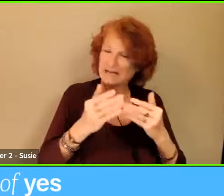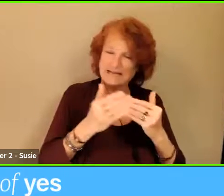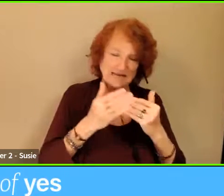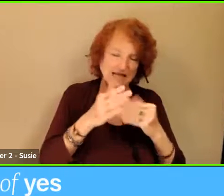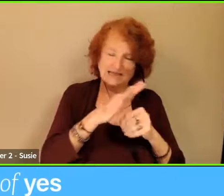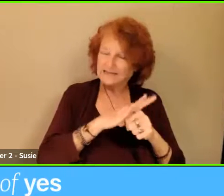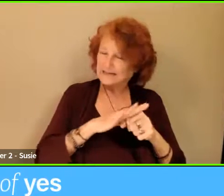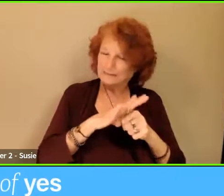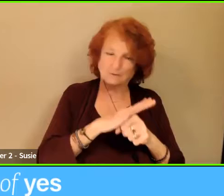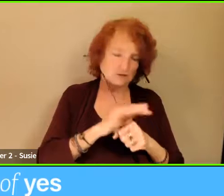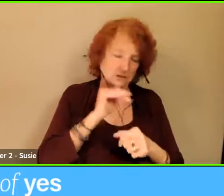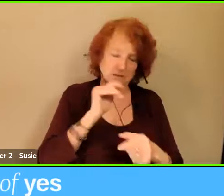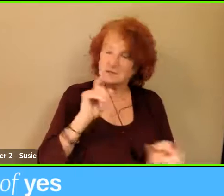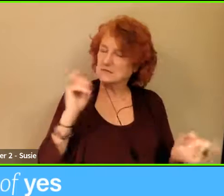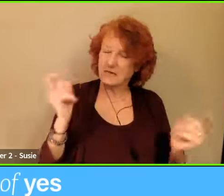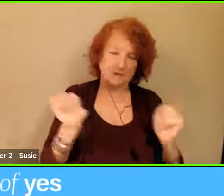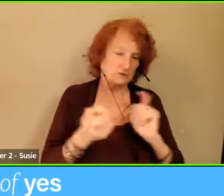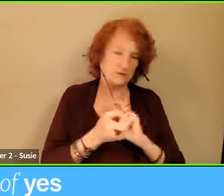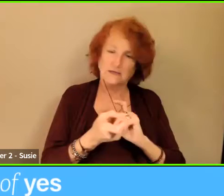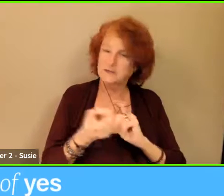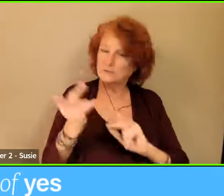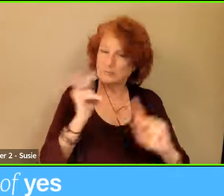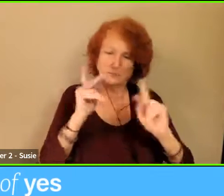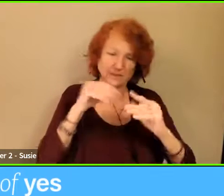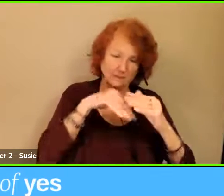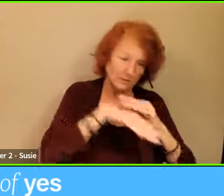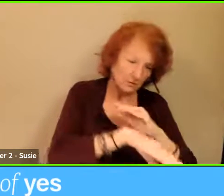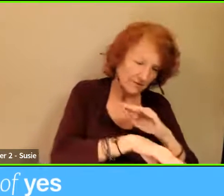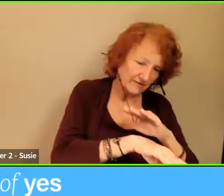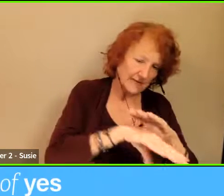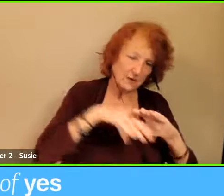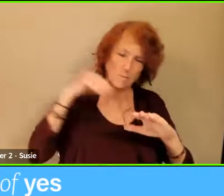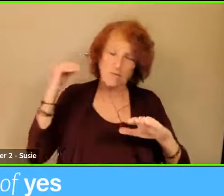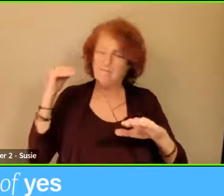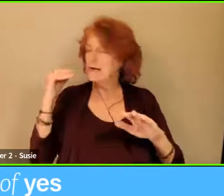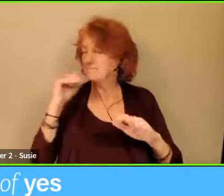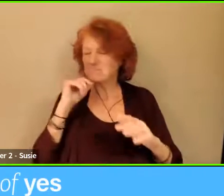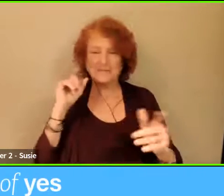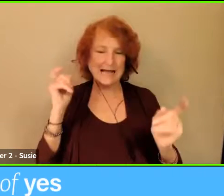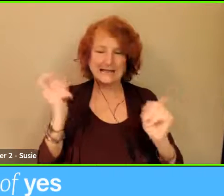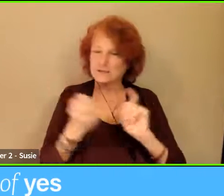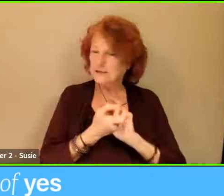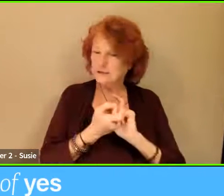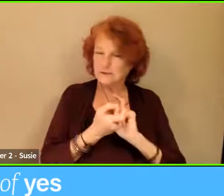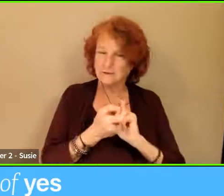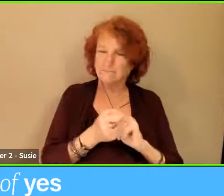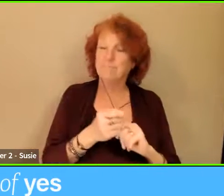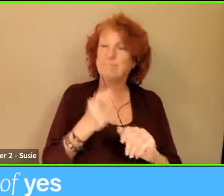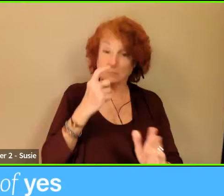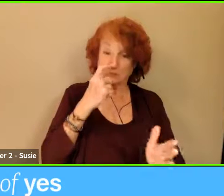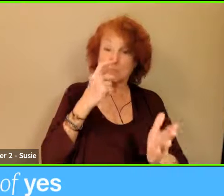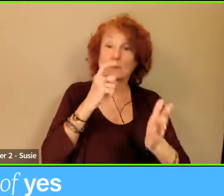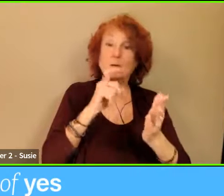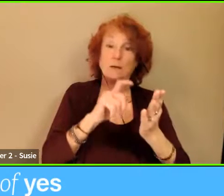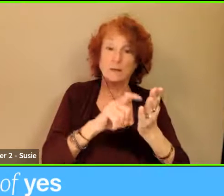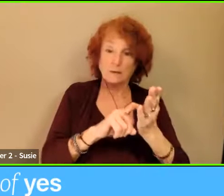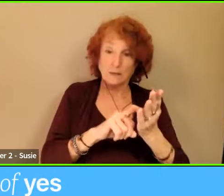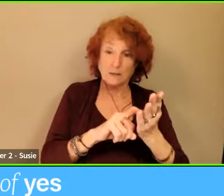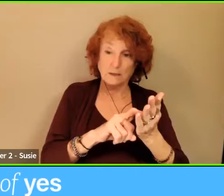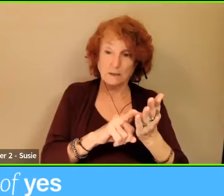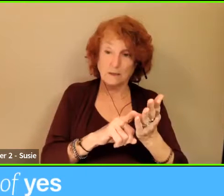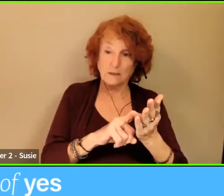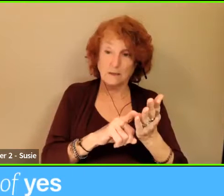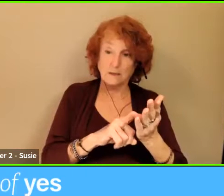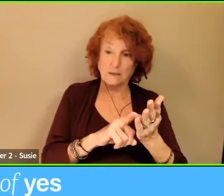in a given neighborhood because of people moving in or moving out or anything like that. We recognize,